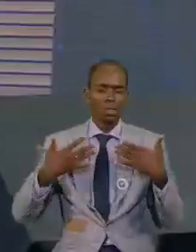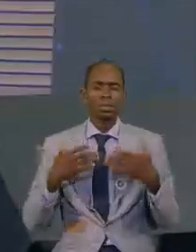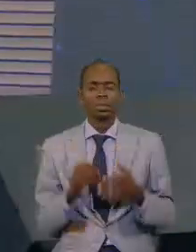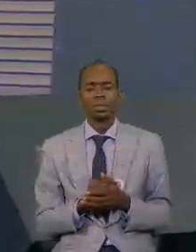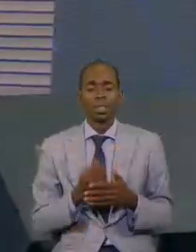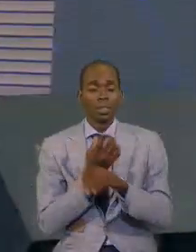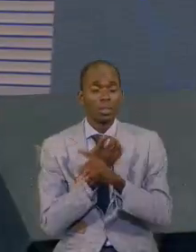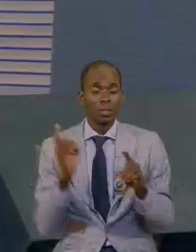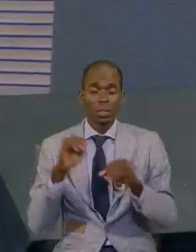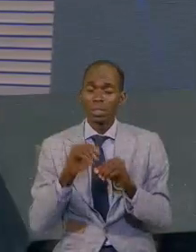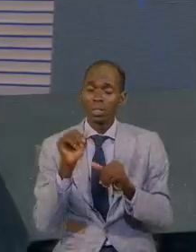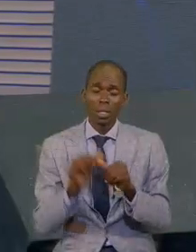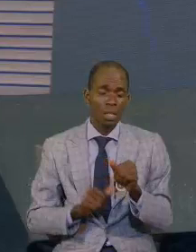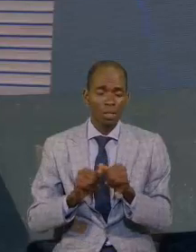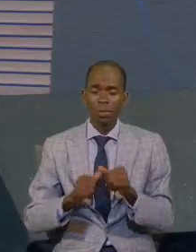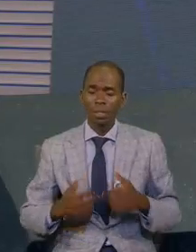Deliverance in every life.